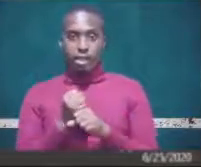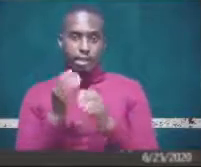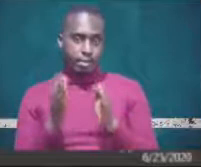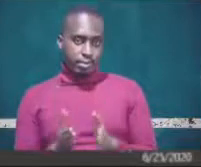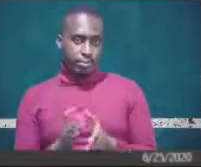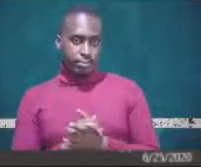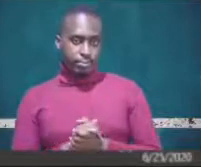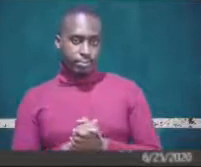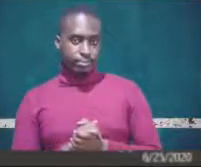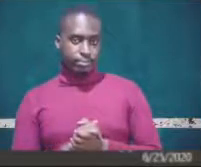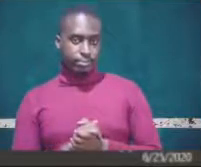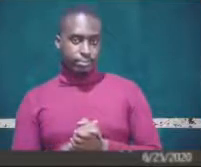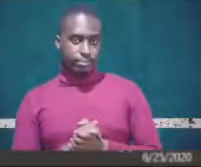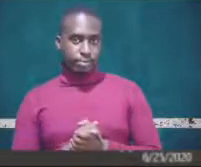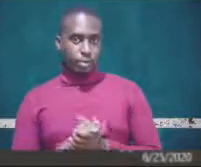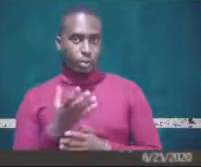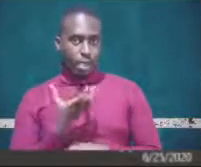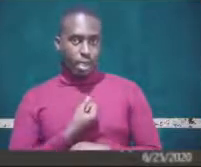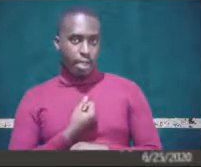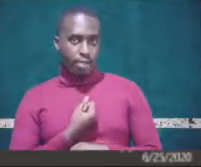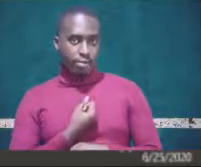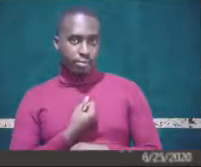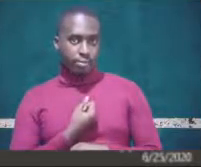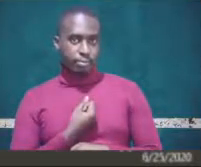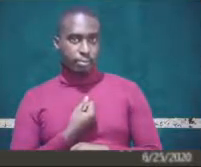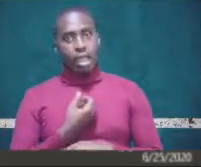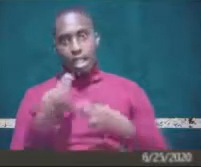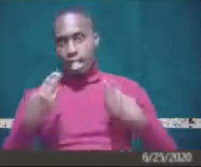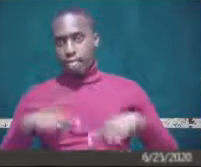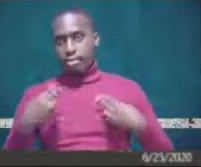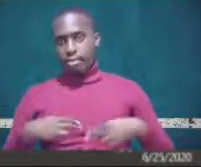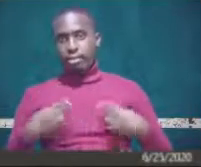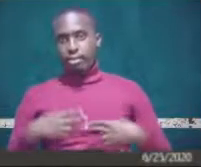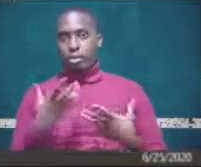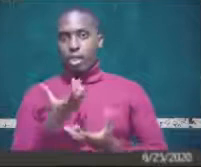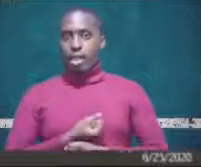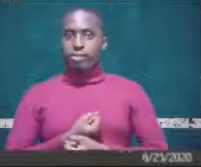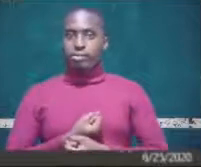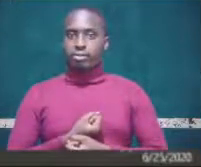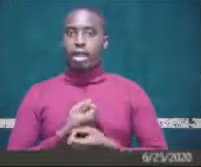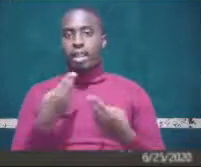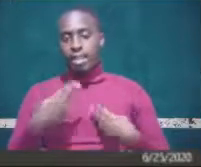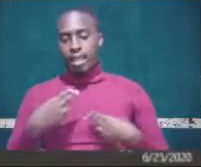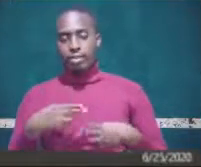of workers. We have health. The health of.